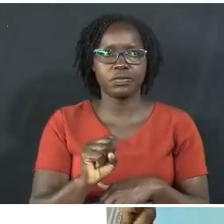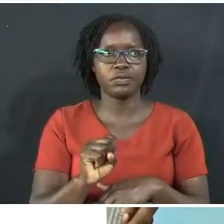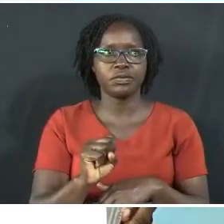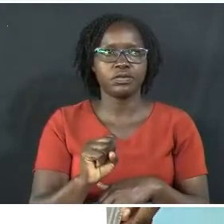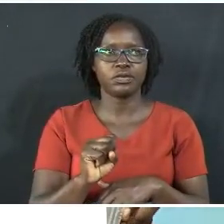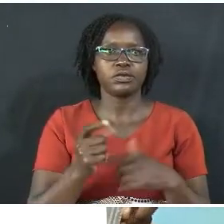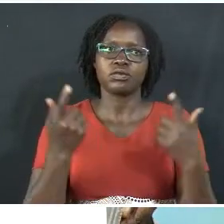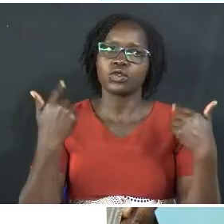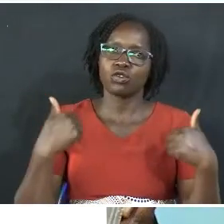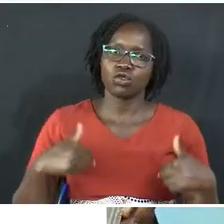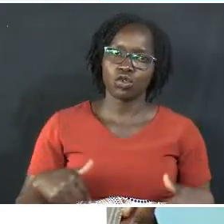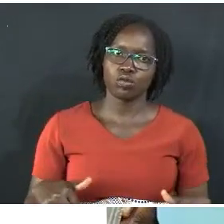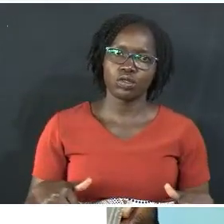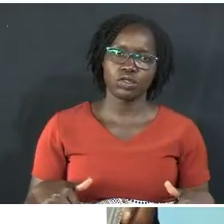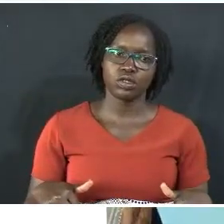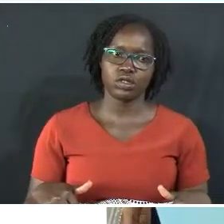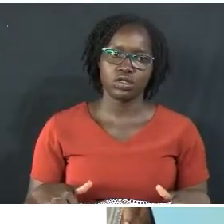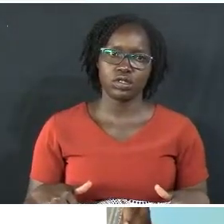Robes are